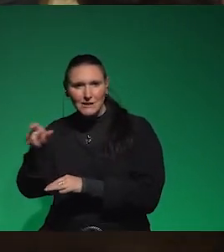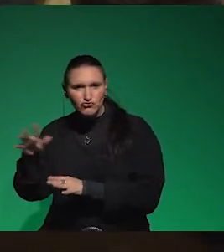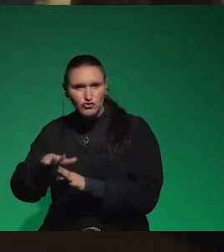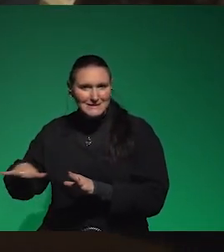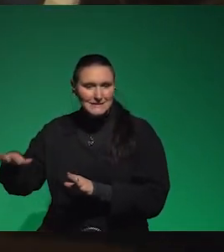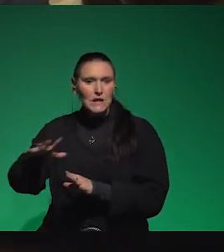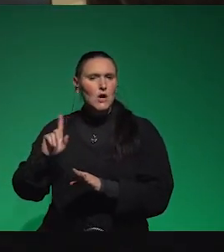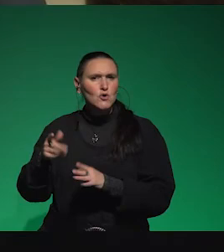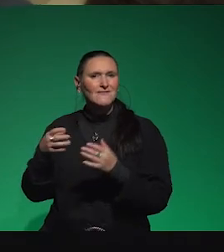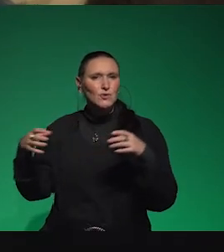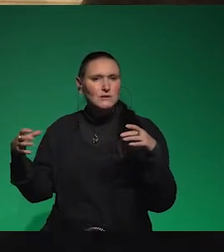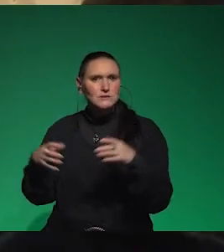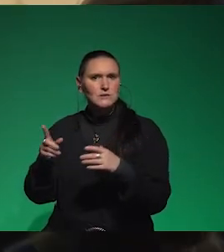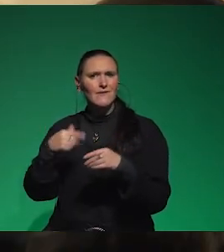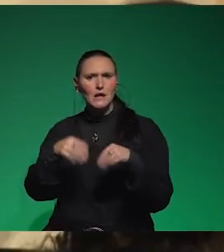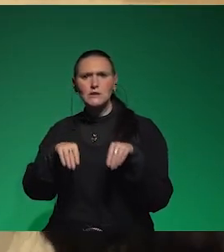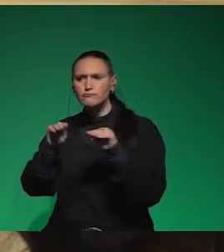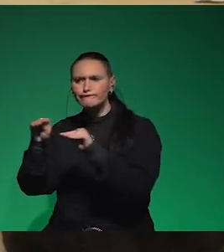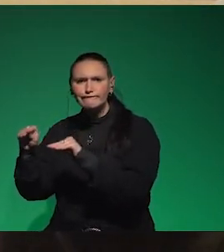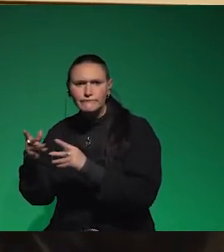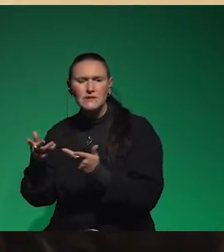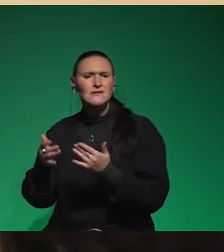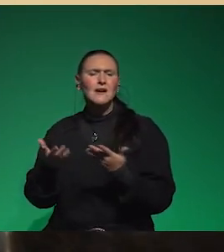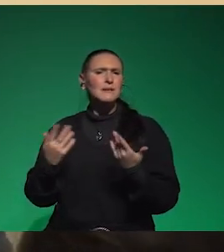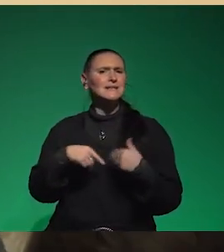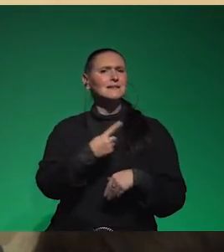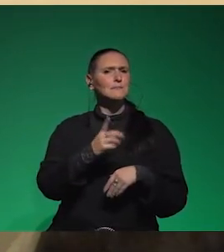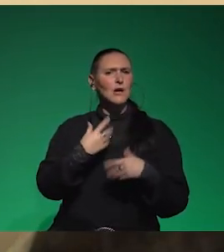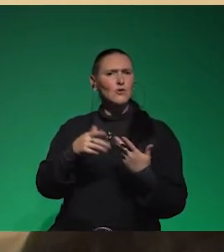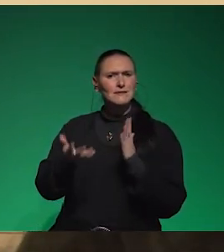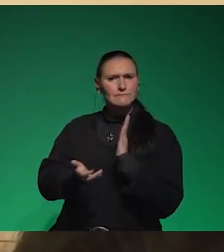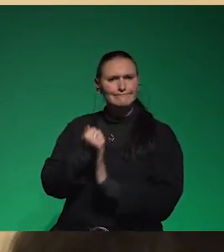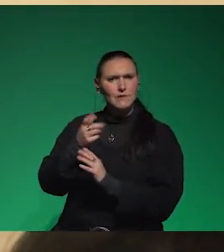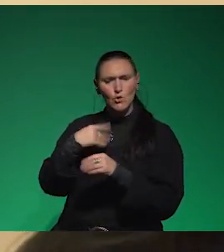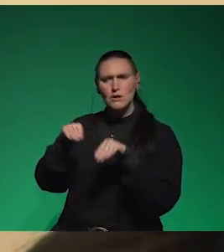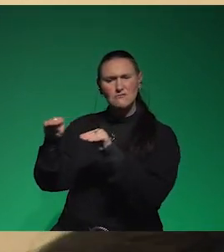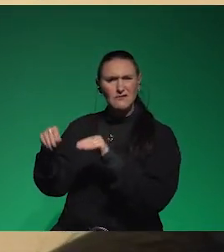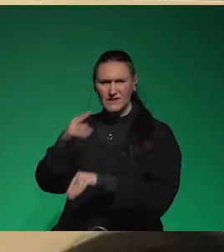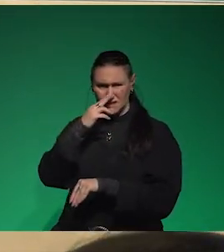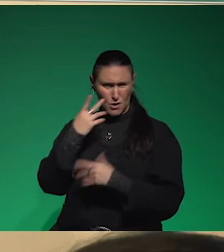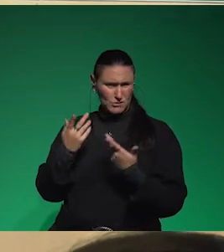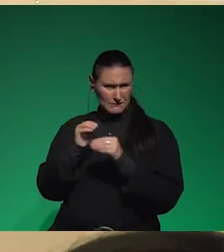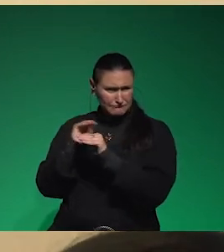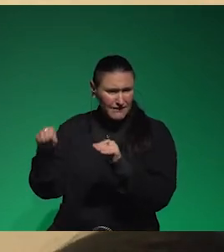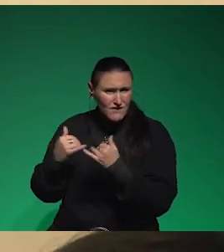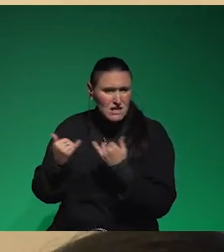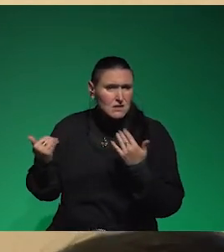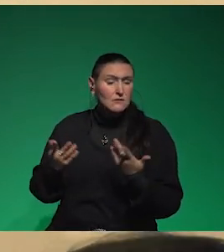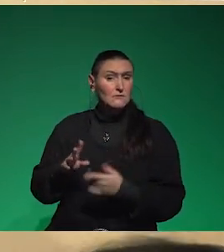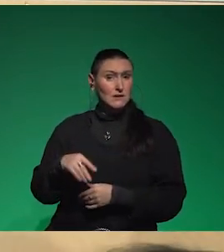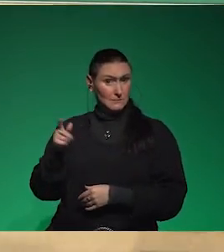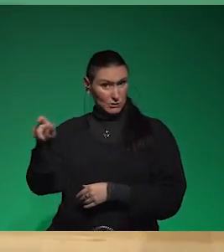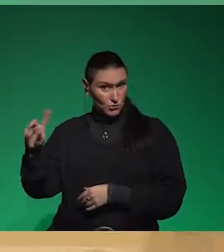agroforestry systems are there because jungle rubber, so-called jungle rubber, is an agroforestry system that includes